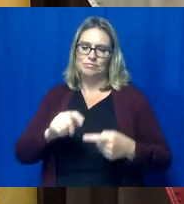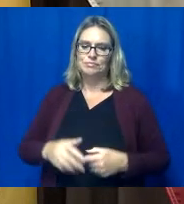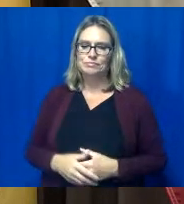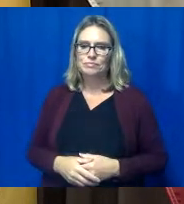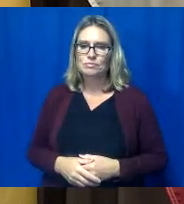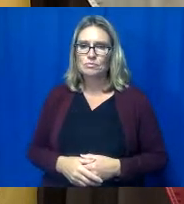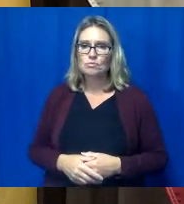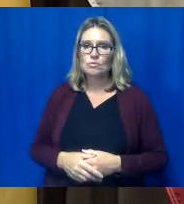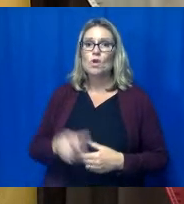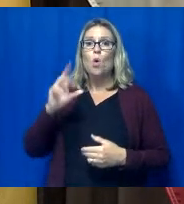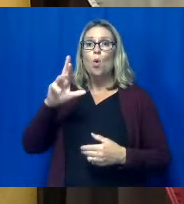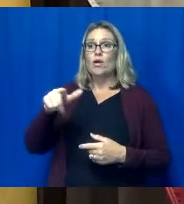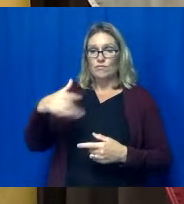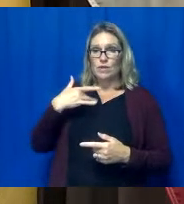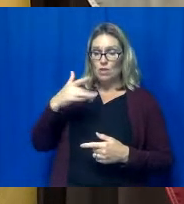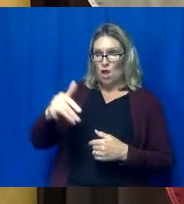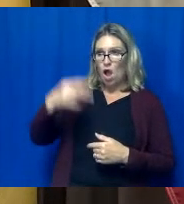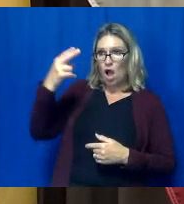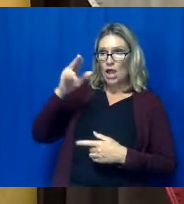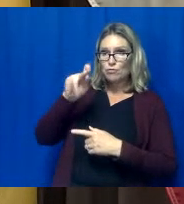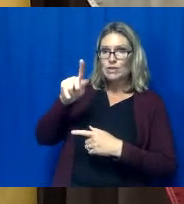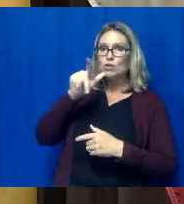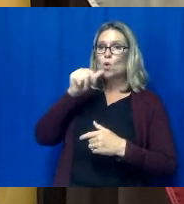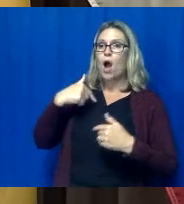identified as a high-risk contact. And that's really